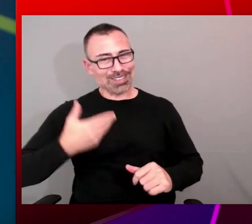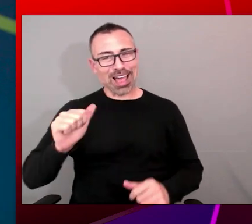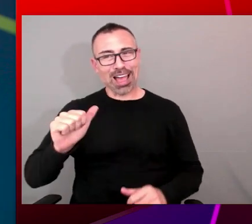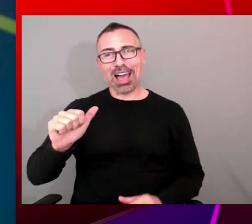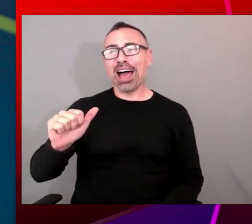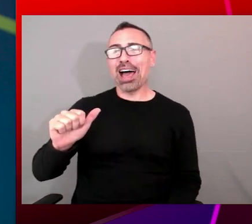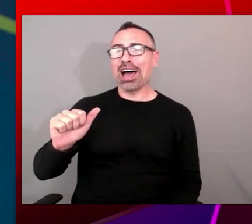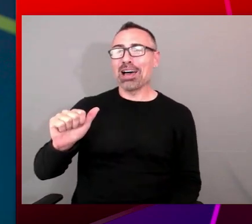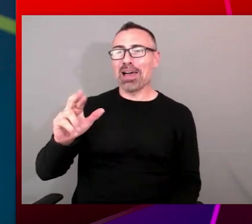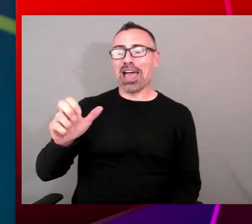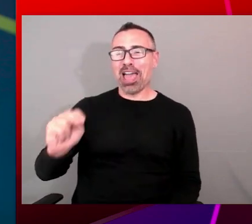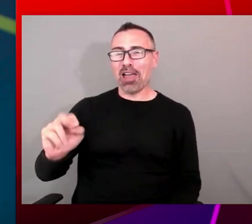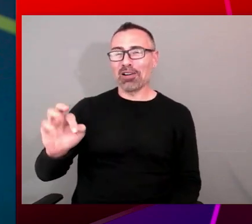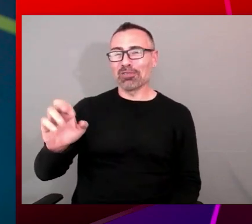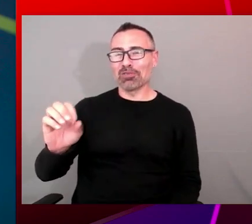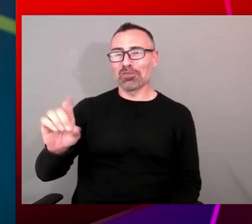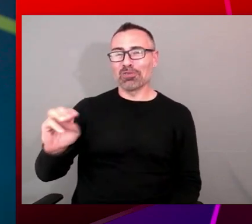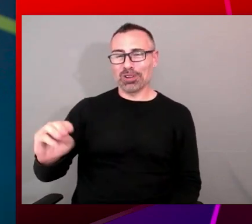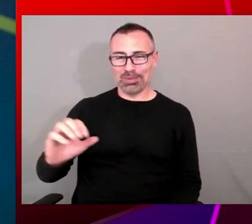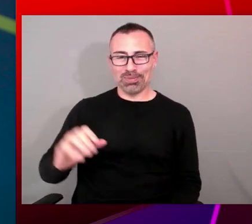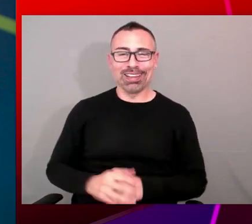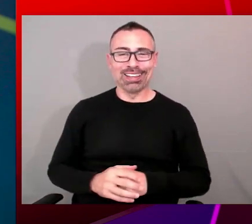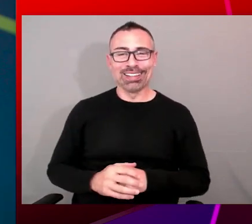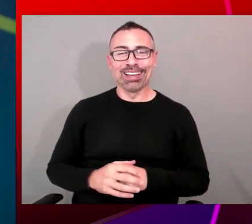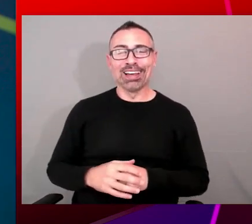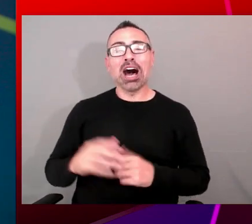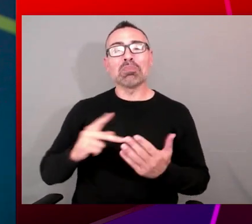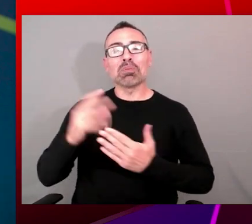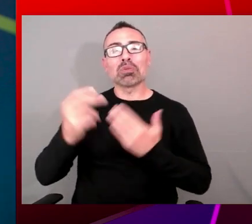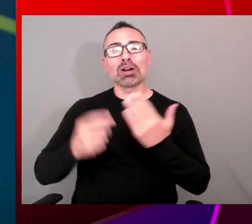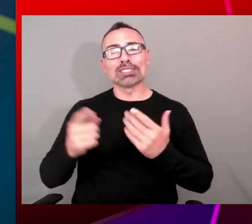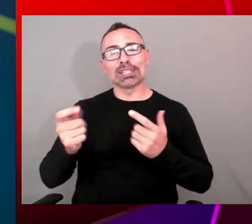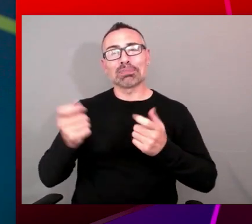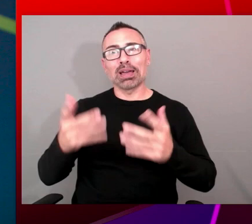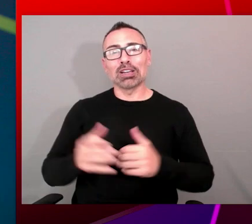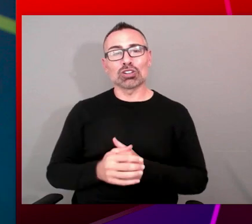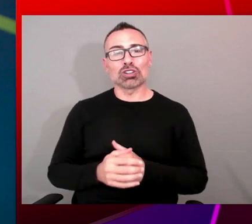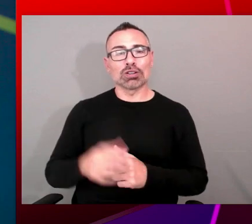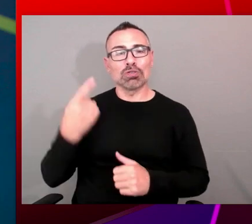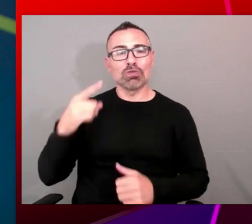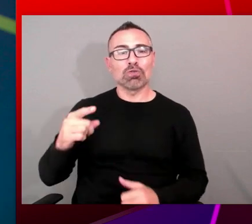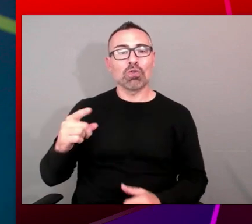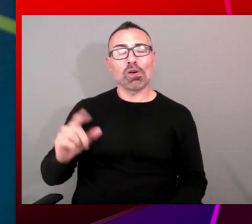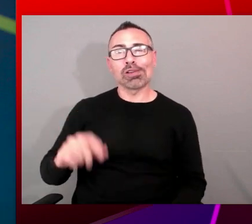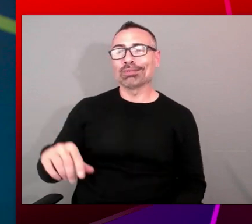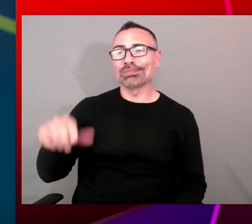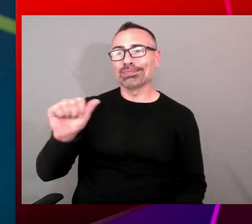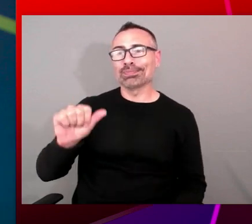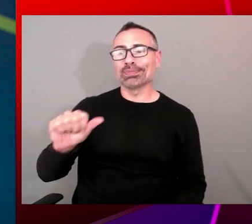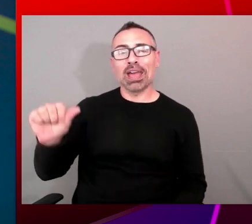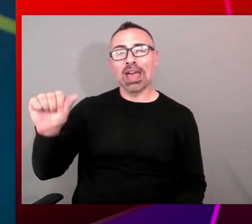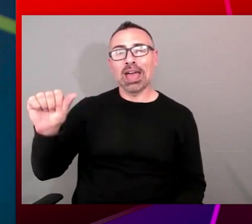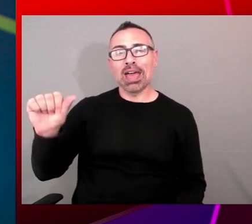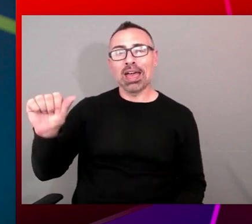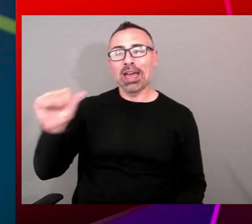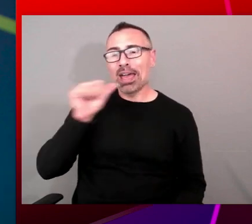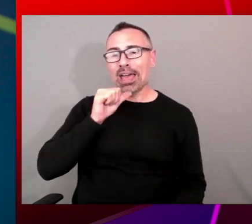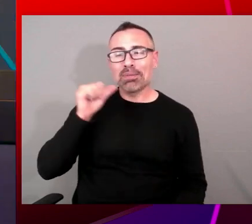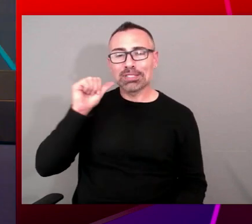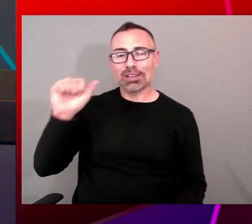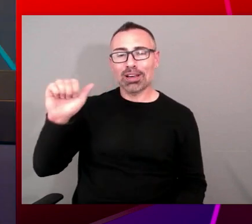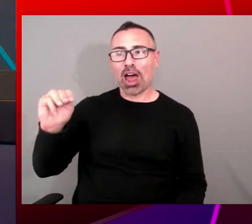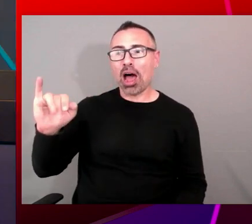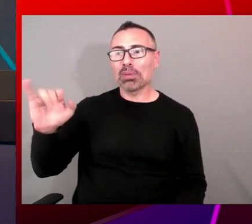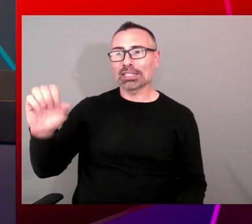Amazon Omics. I think the big thing is it's genomics data, but it's a lot more than that. So Much more. So, you know, if we think about